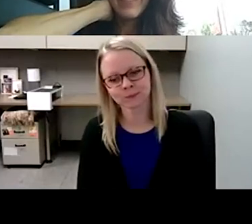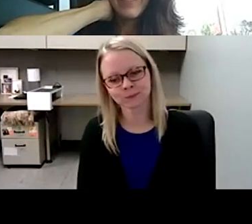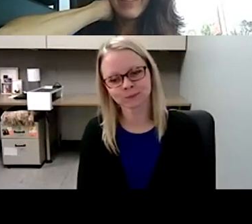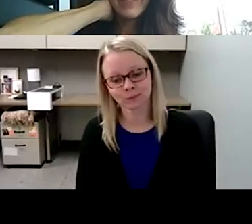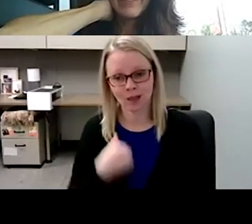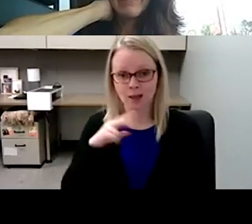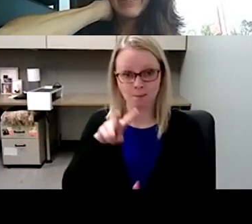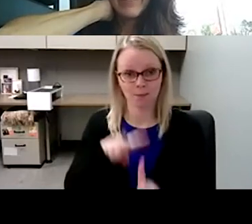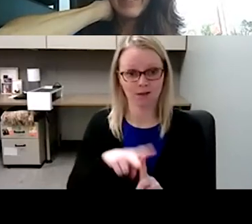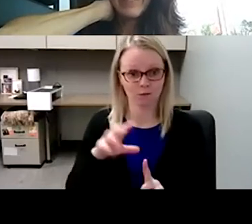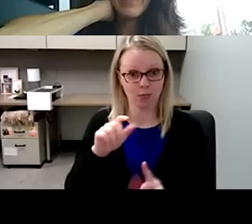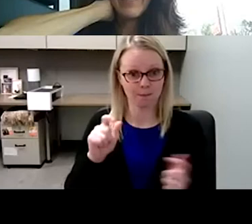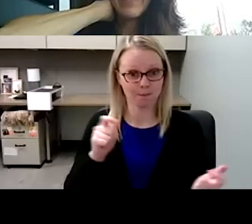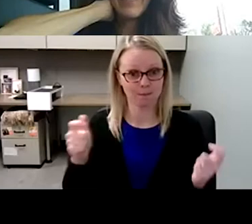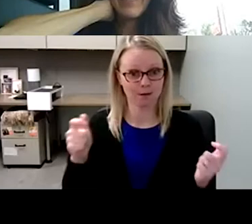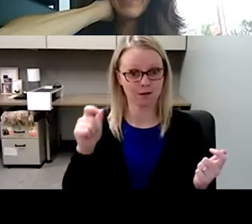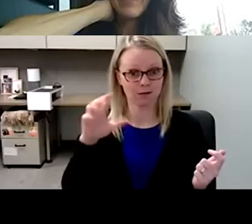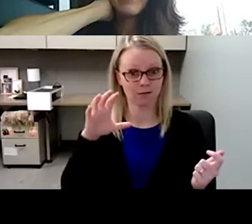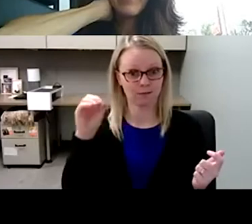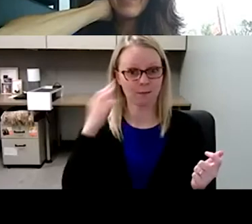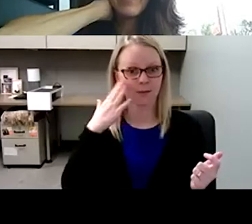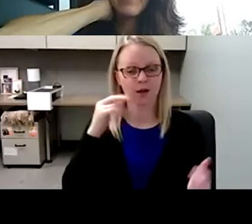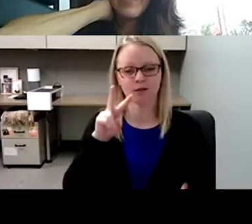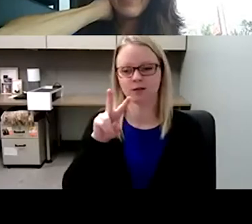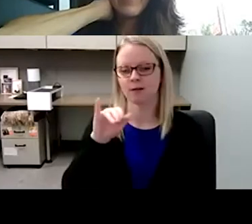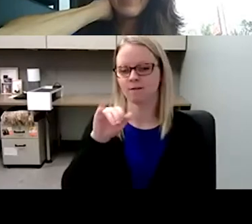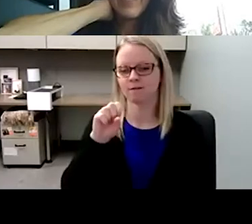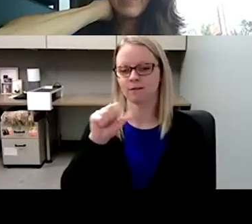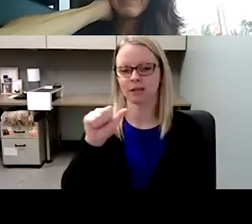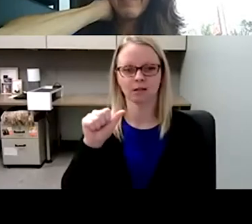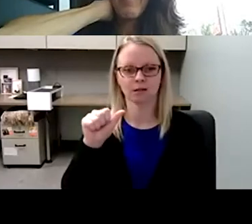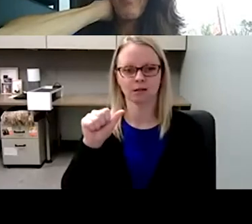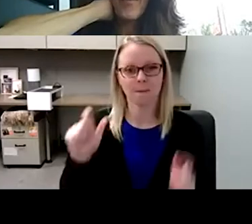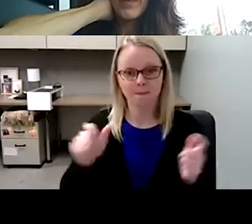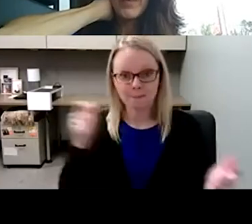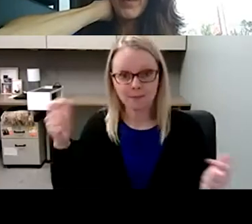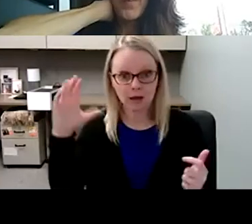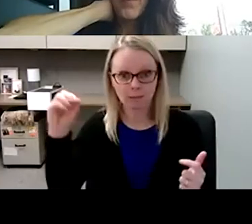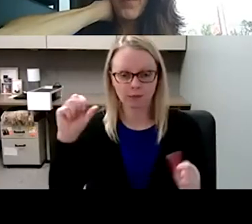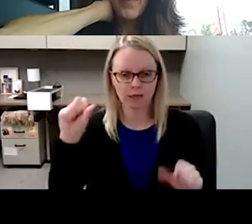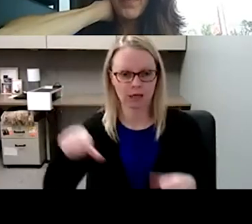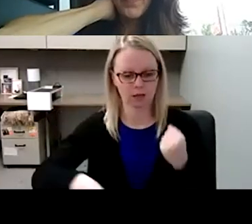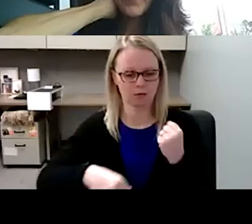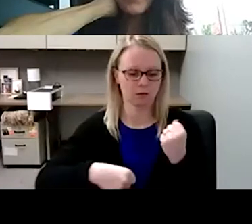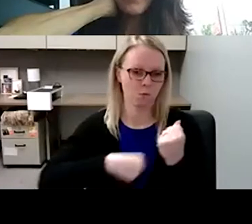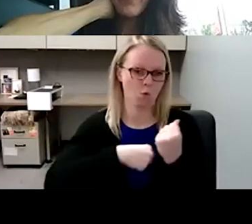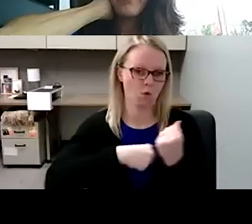firm in part because of visa. Because I was looking for the big firms who can sponsor that time the